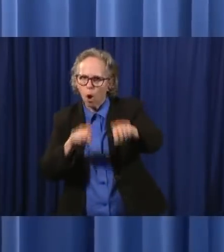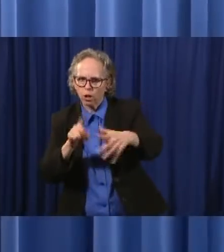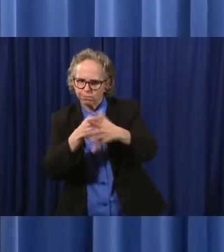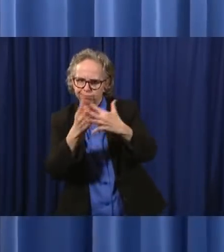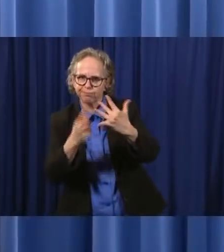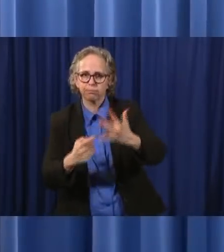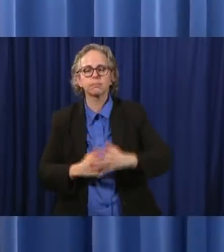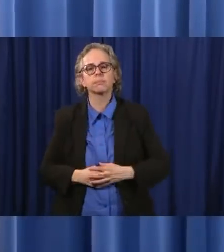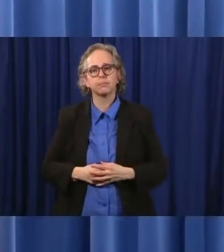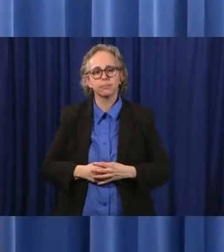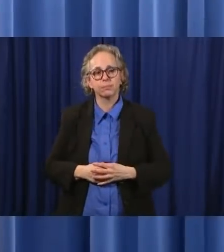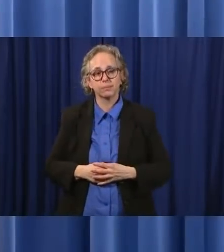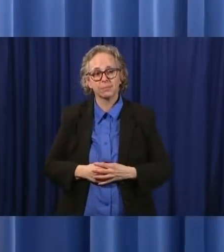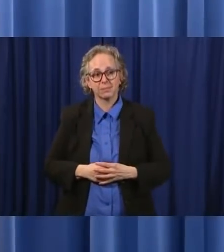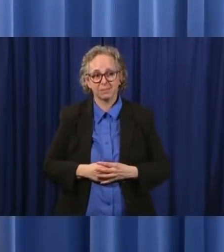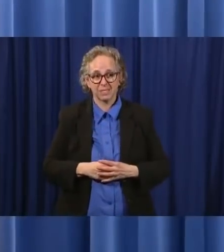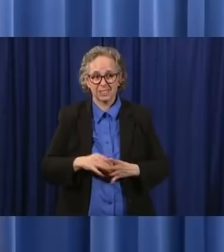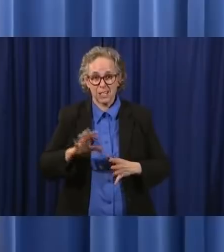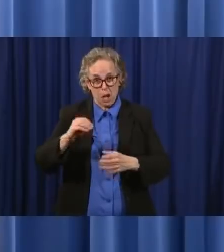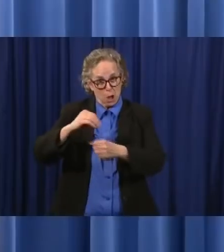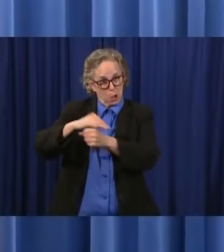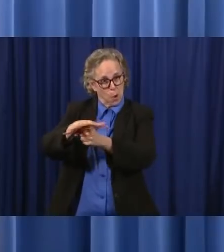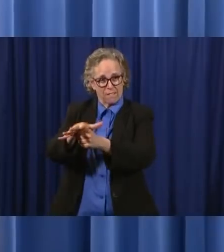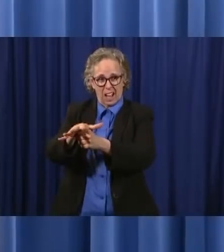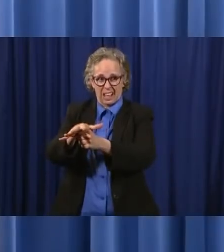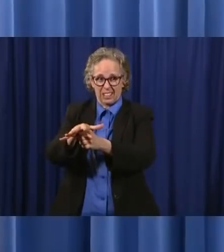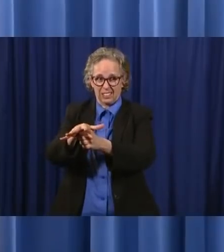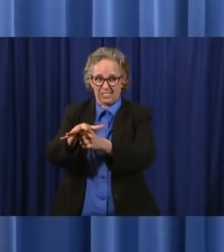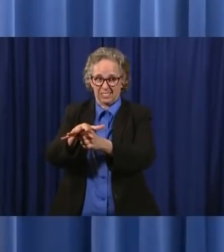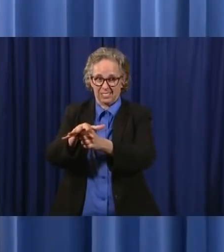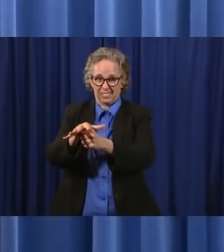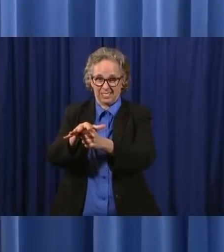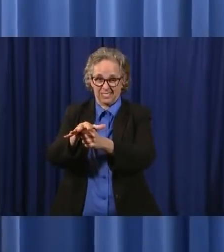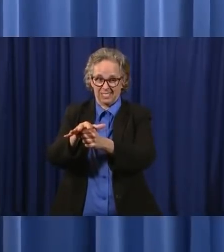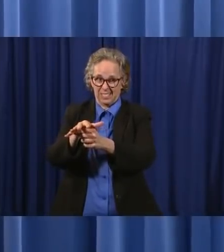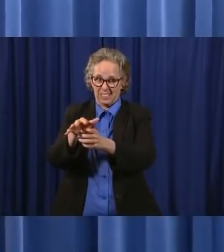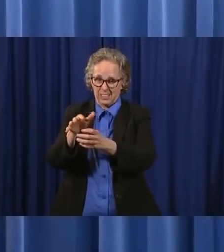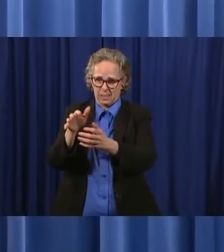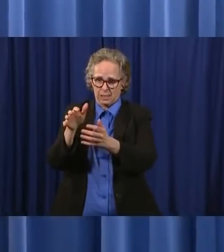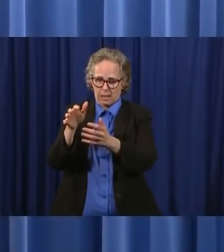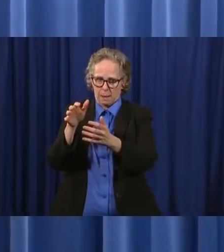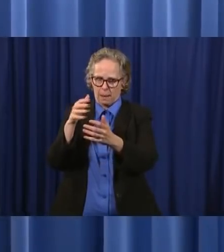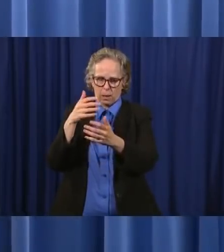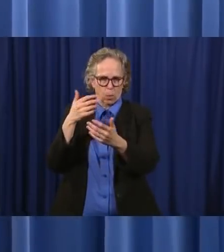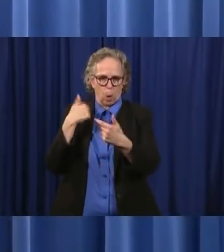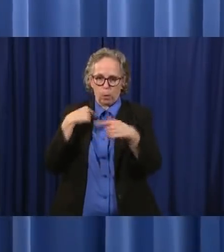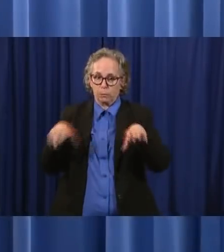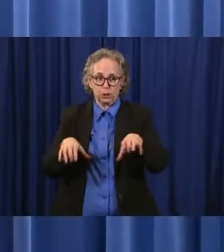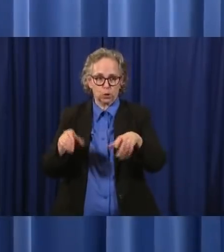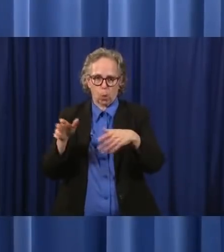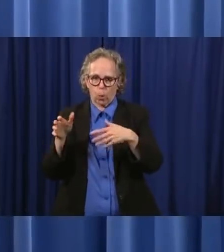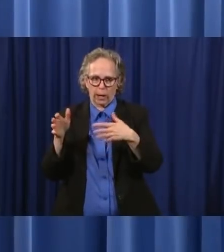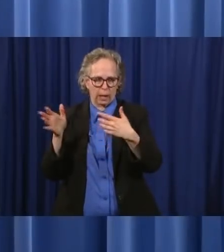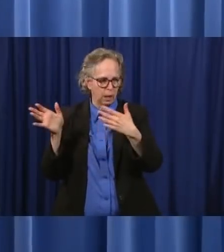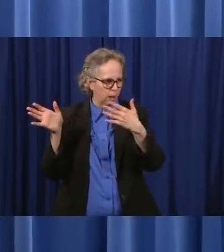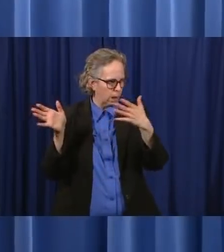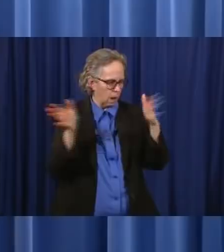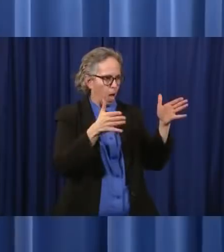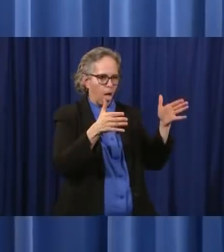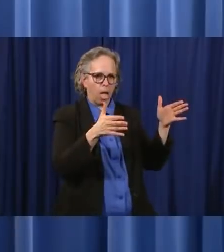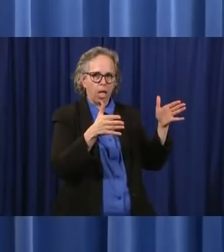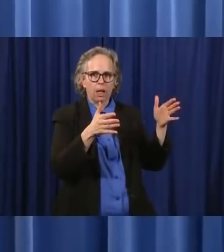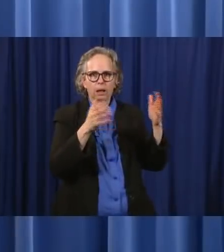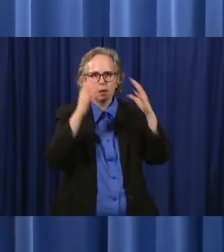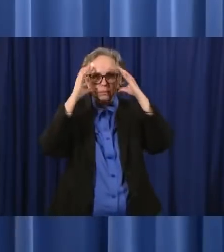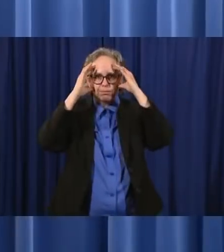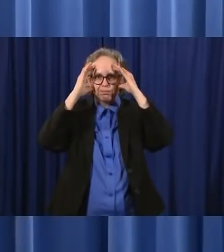the coronavirus has sidelined a lot of different things, that included, we're going to continue to